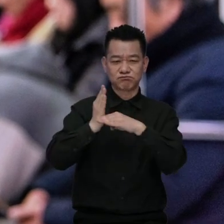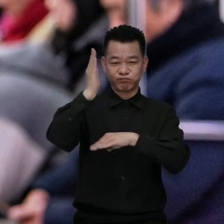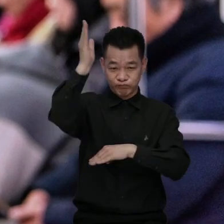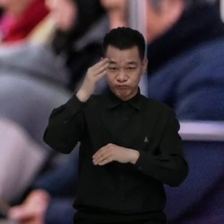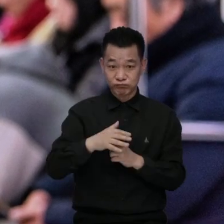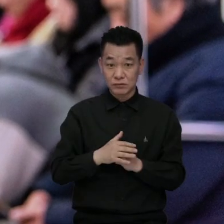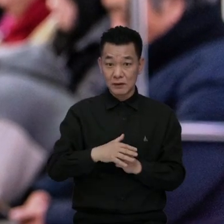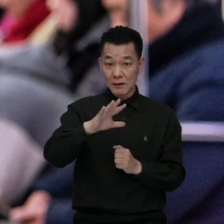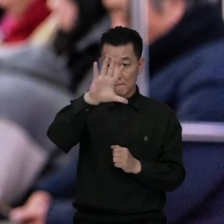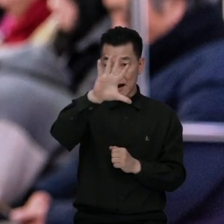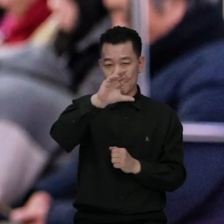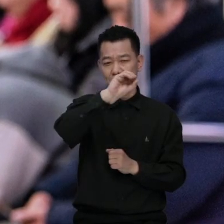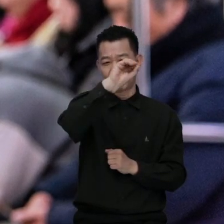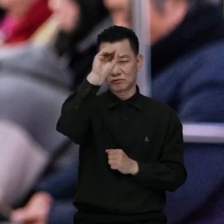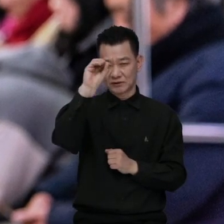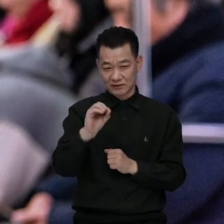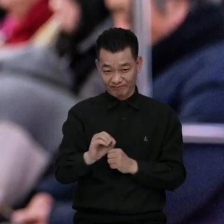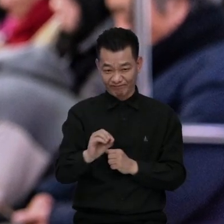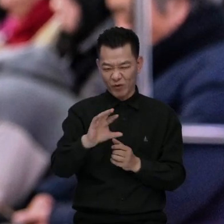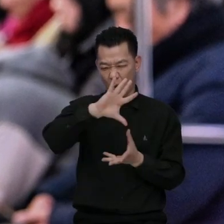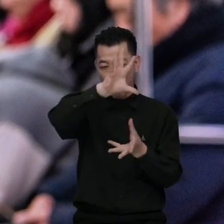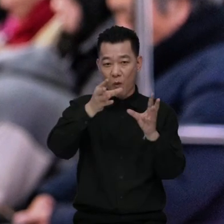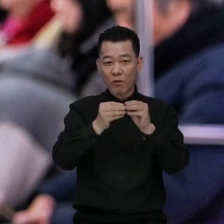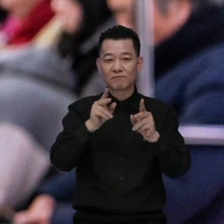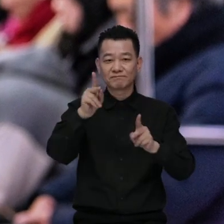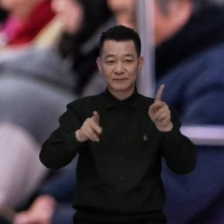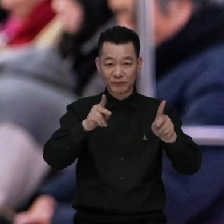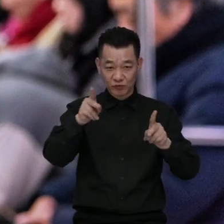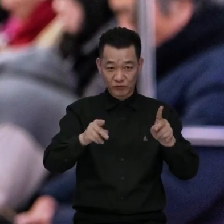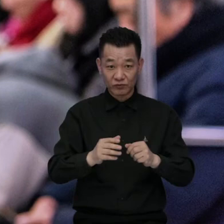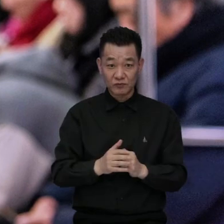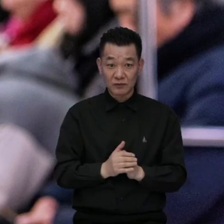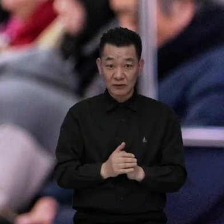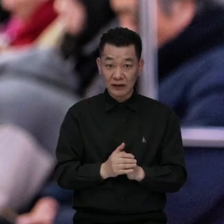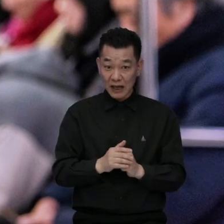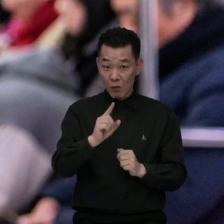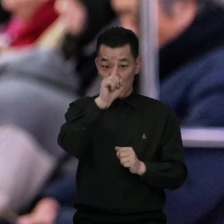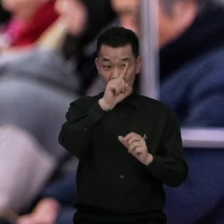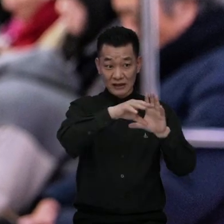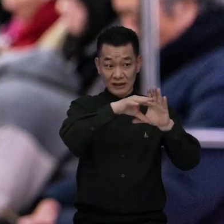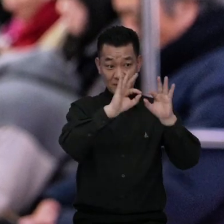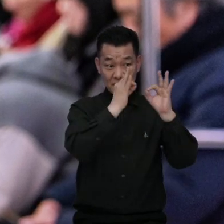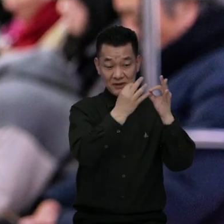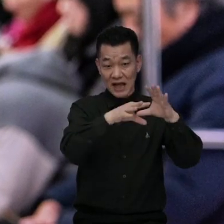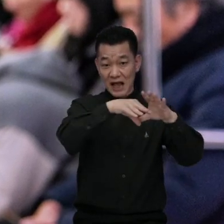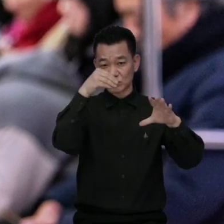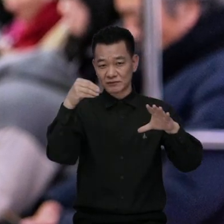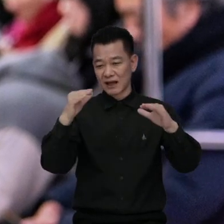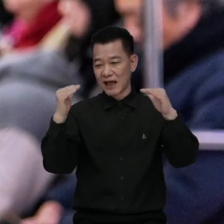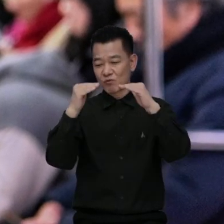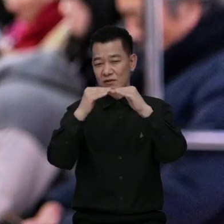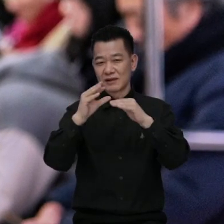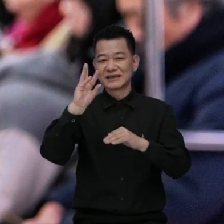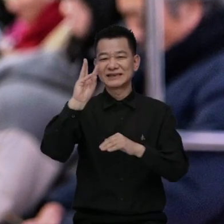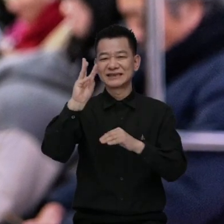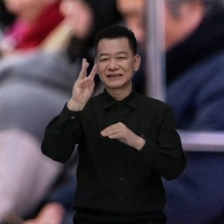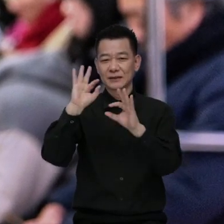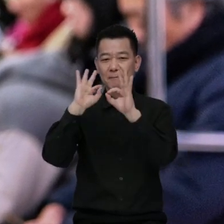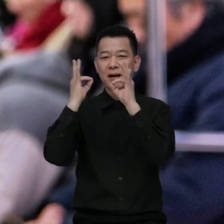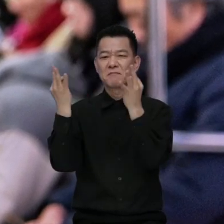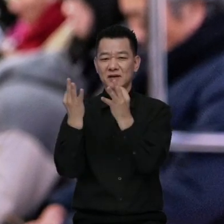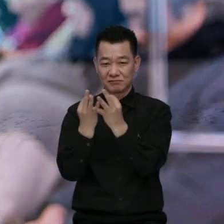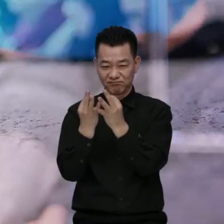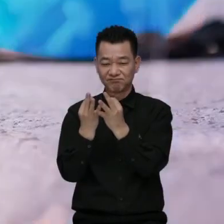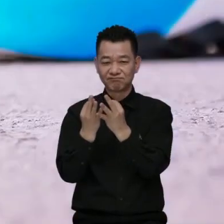disabilities. This is roughly 5% of the total population, equal to one family out of 6 families.